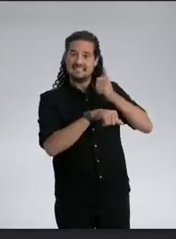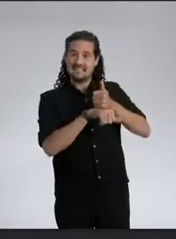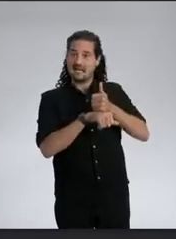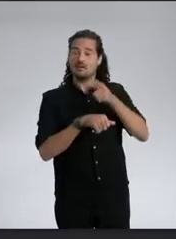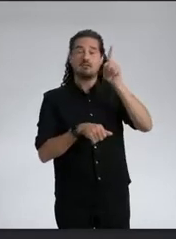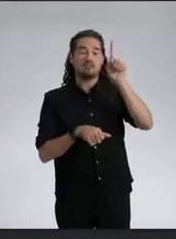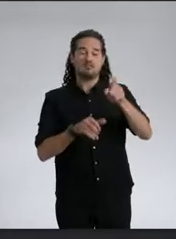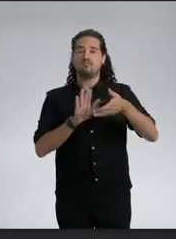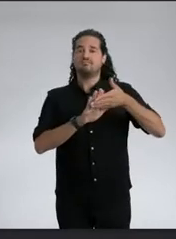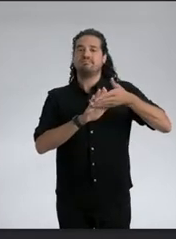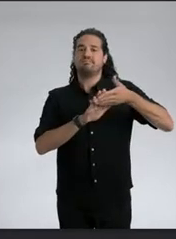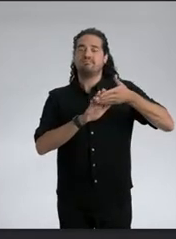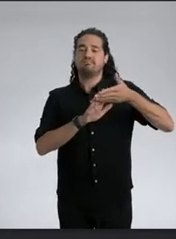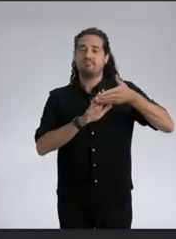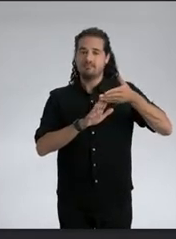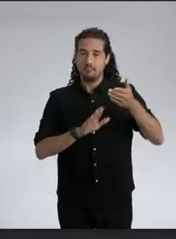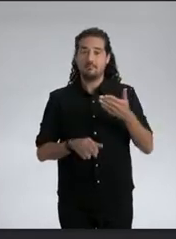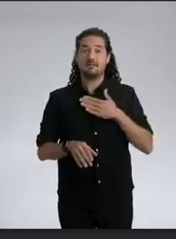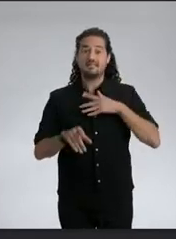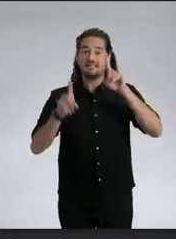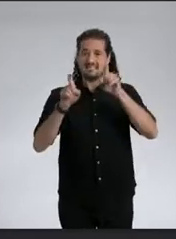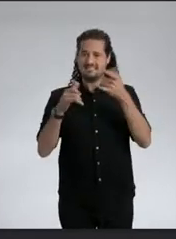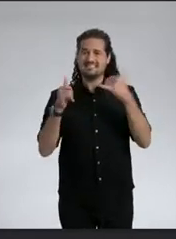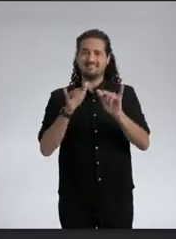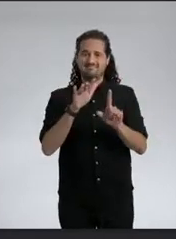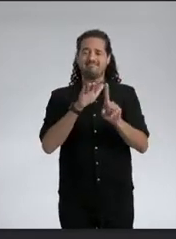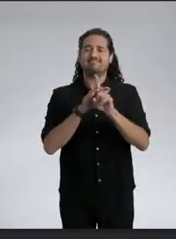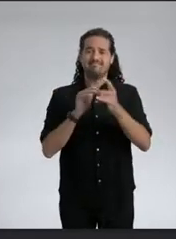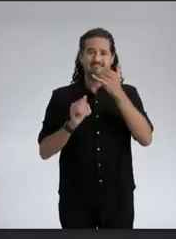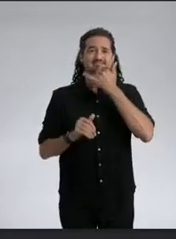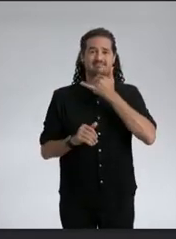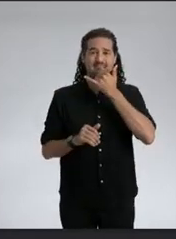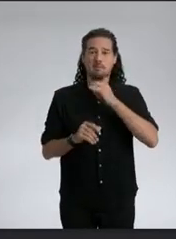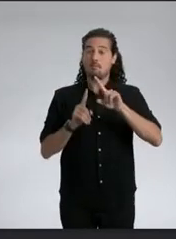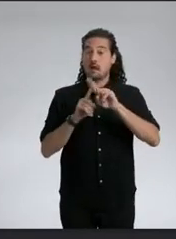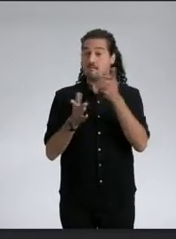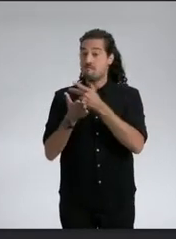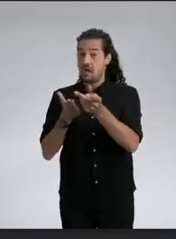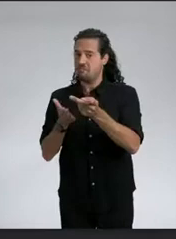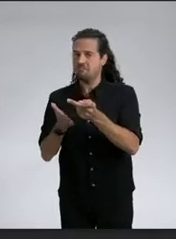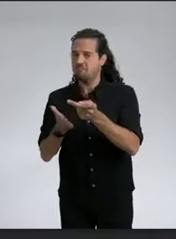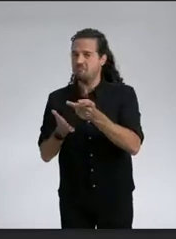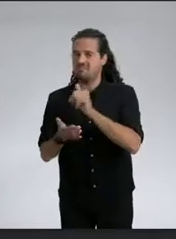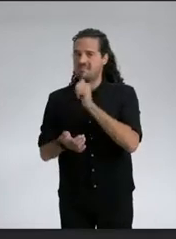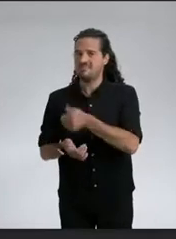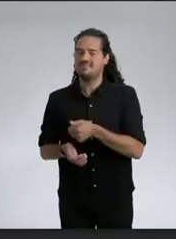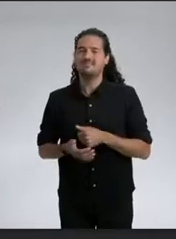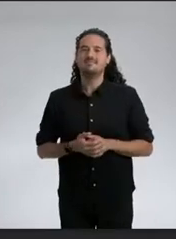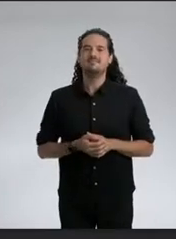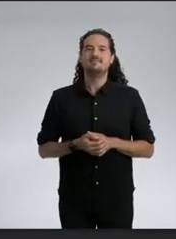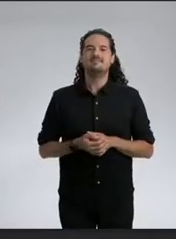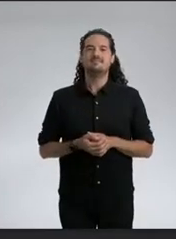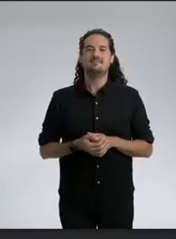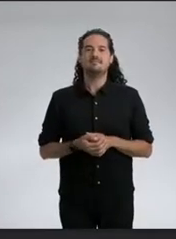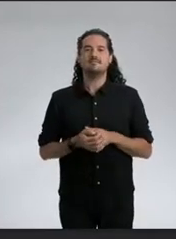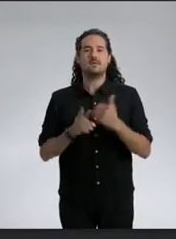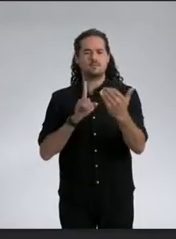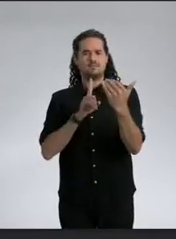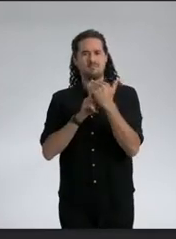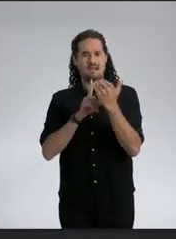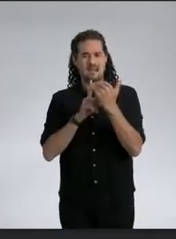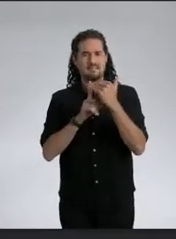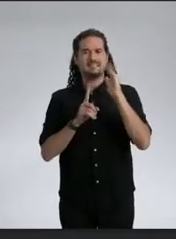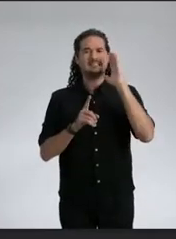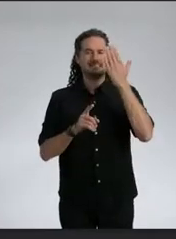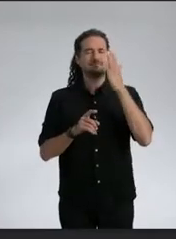is still raising assertions, but it's not failing anymore. And I have a gentle reminder to fix it down the road.